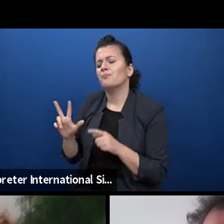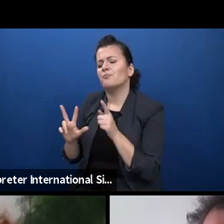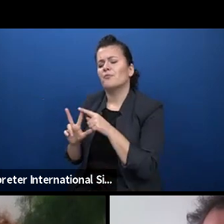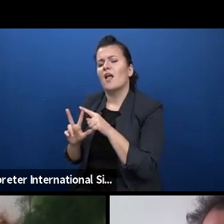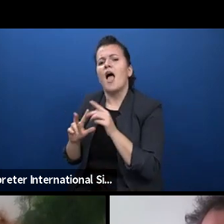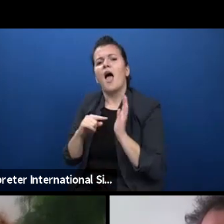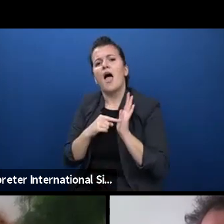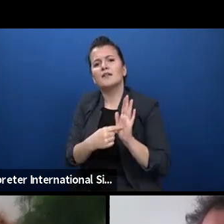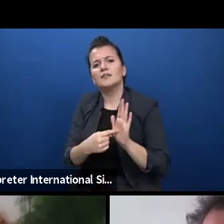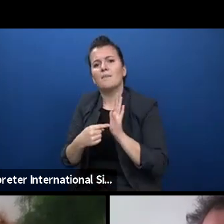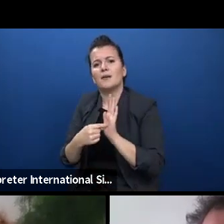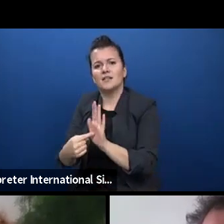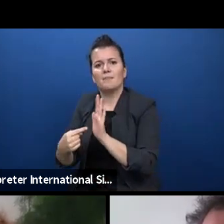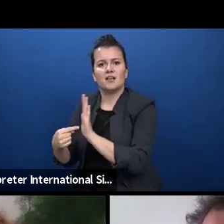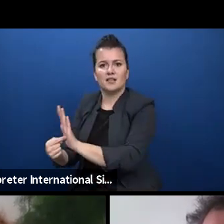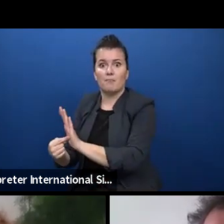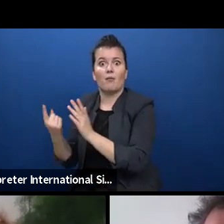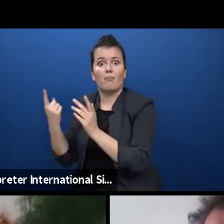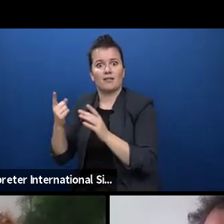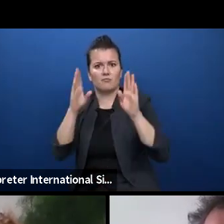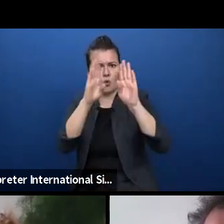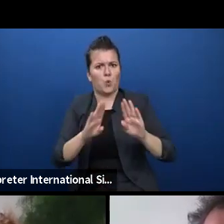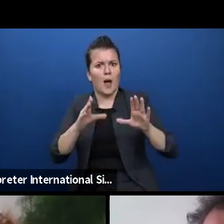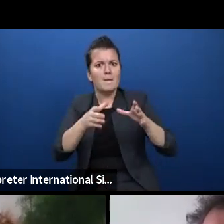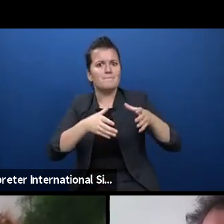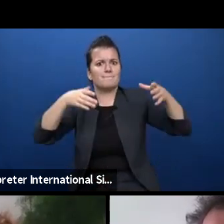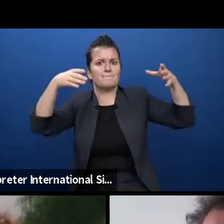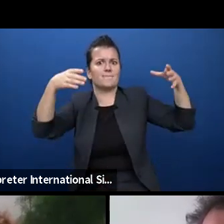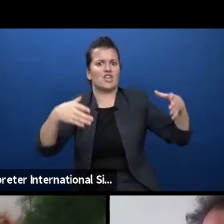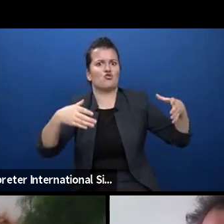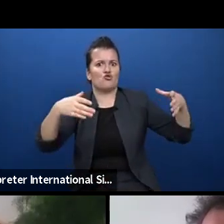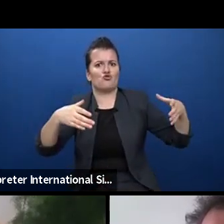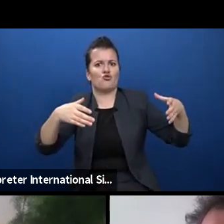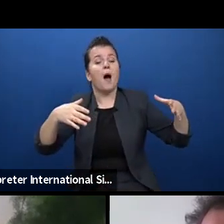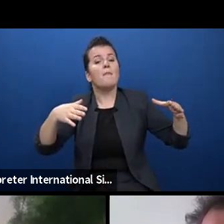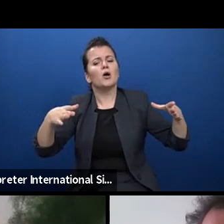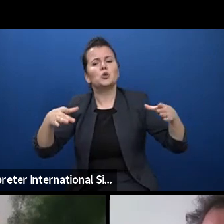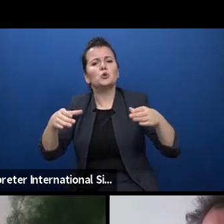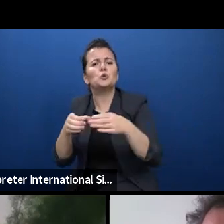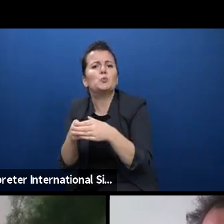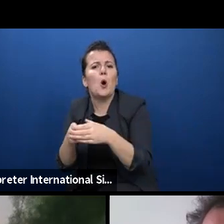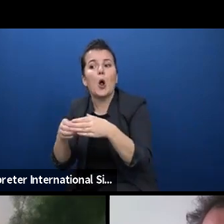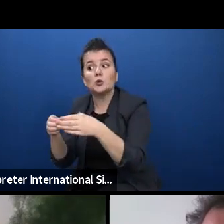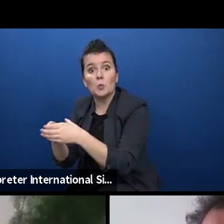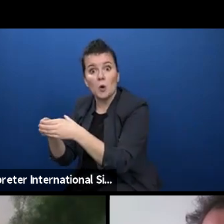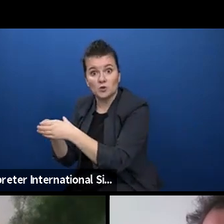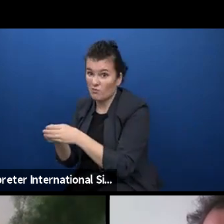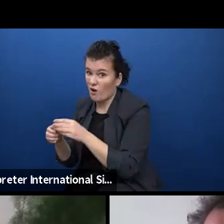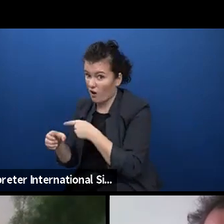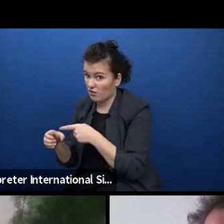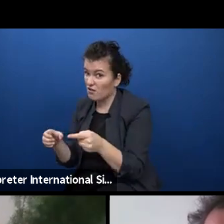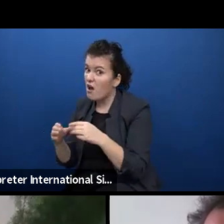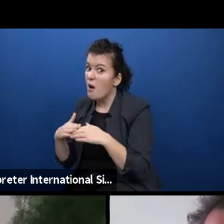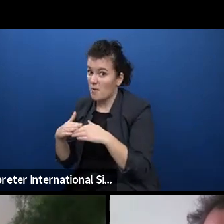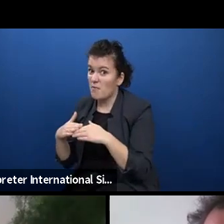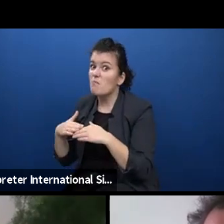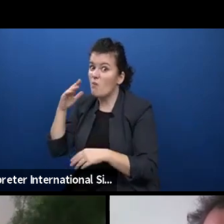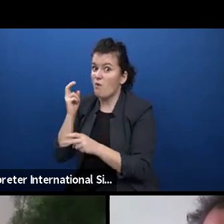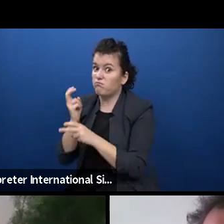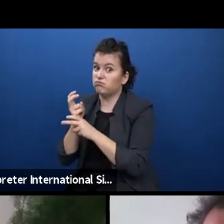were all from bigger venues. And he asked, is it more difficult for smaller structures to join your program?